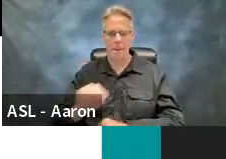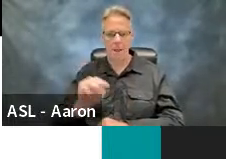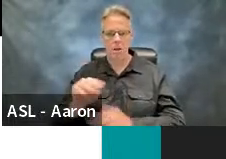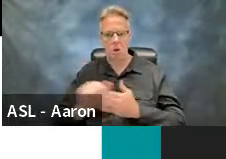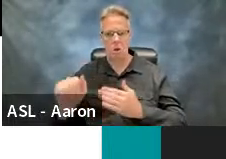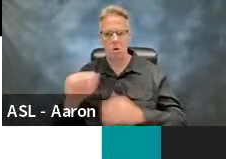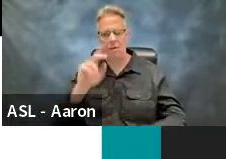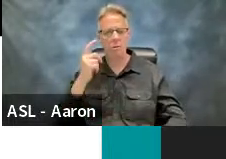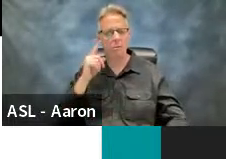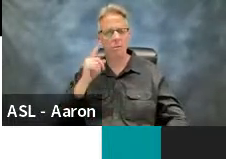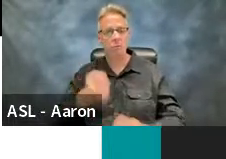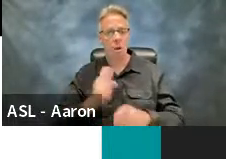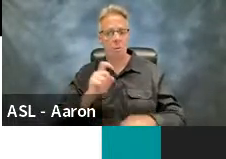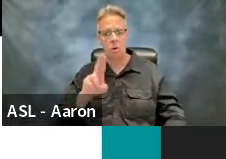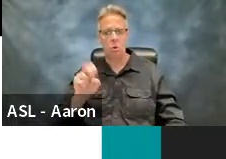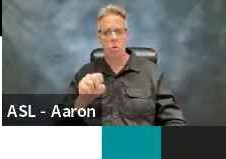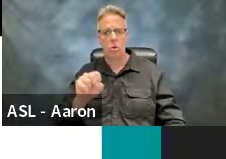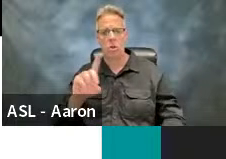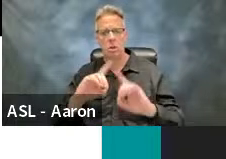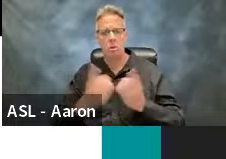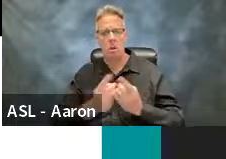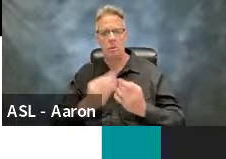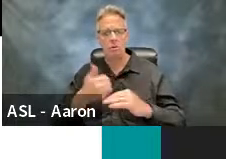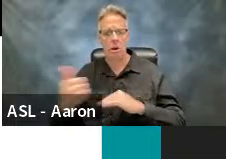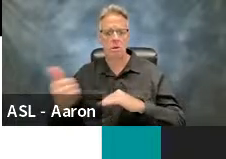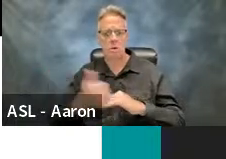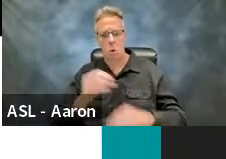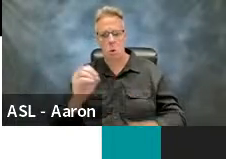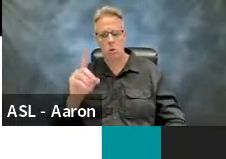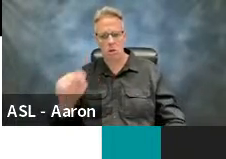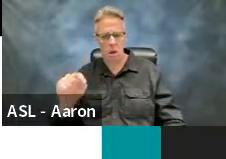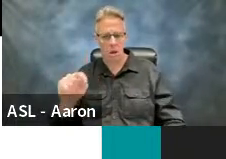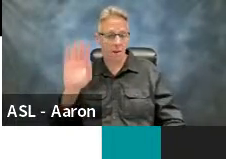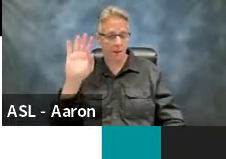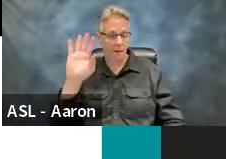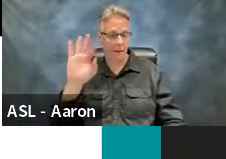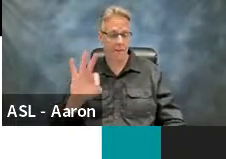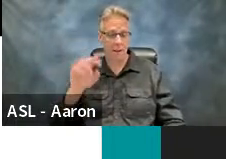U.S. Department of Transportation from Federal Highway